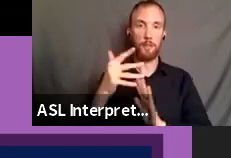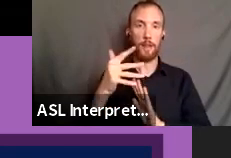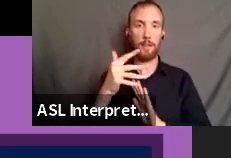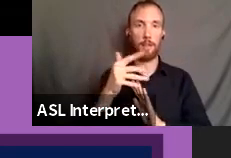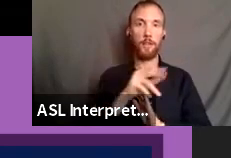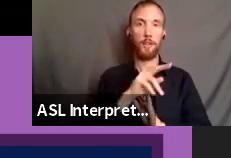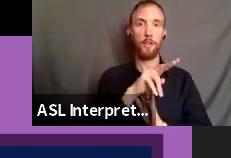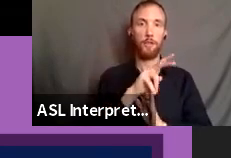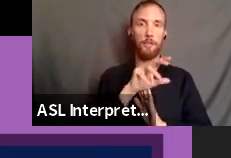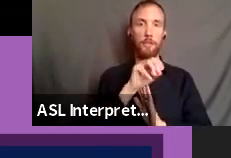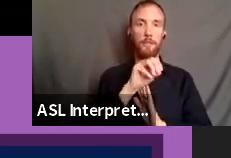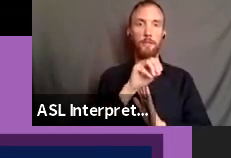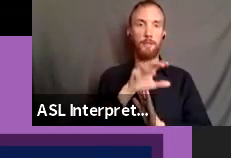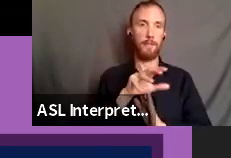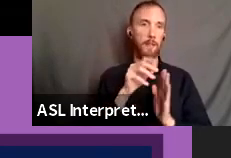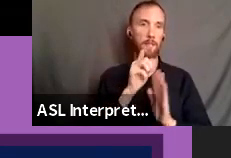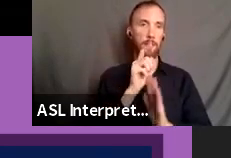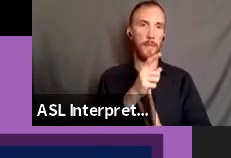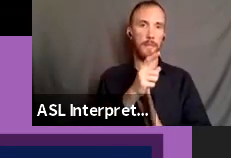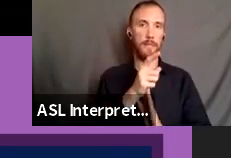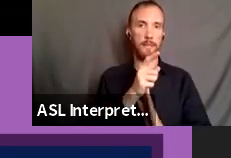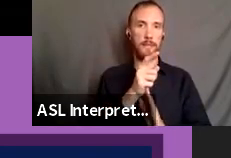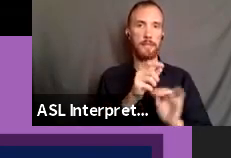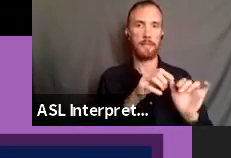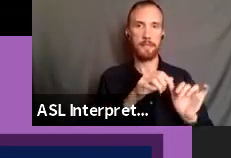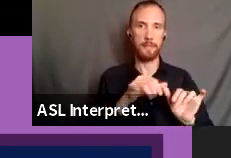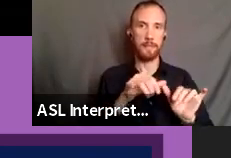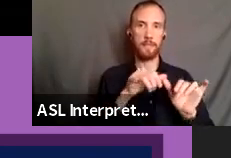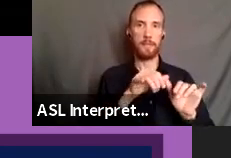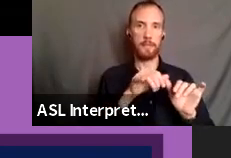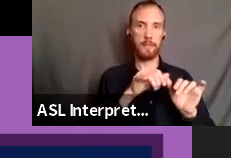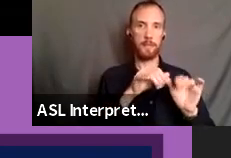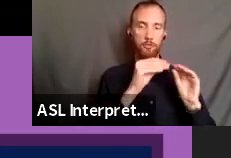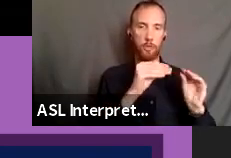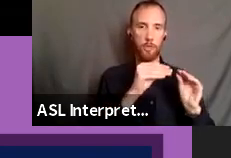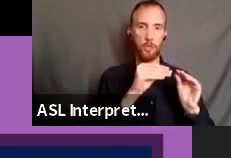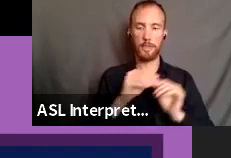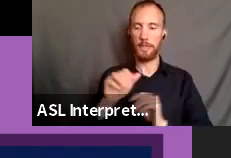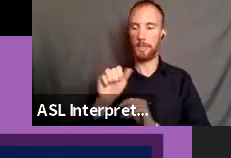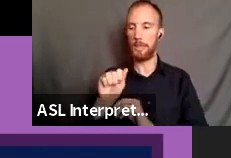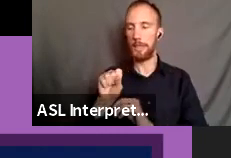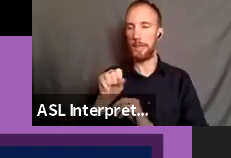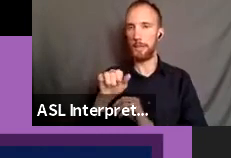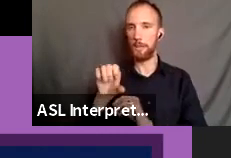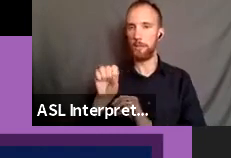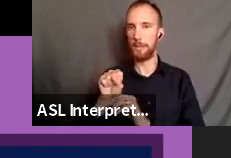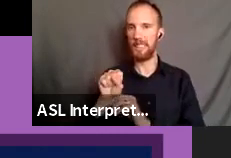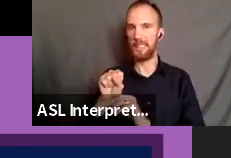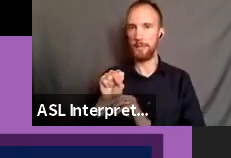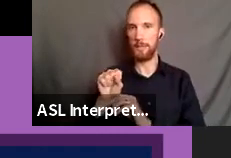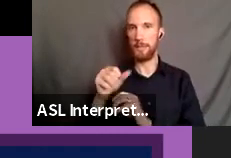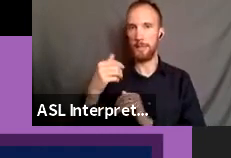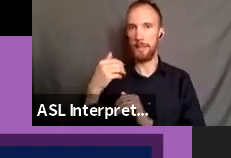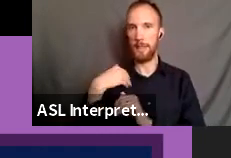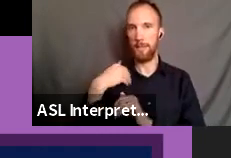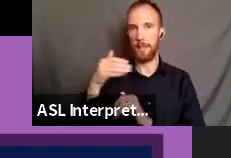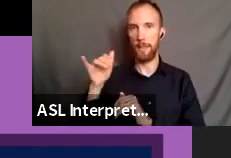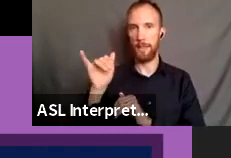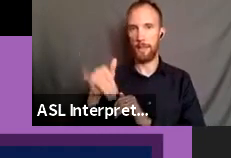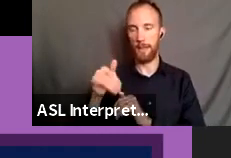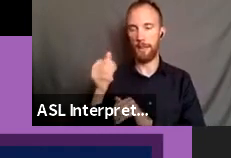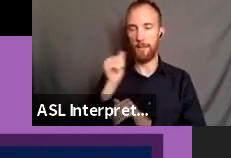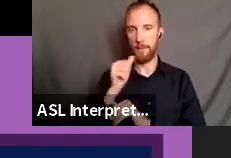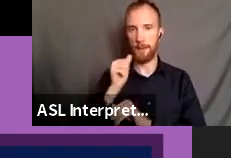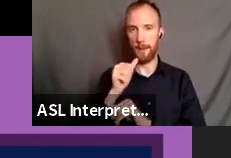synchronous instruction and 155 minutes of asynchronous instruction per day in this example students start the